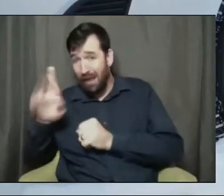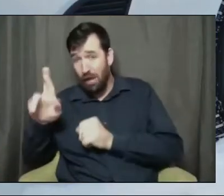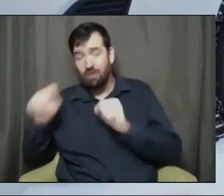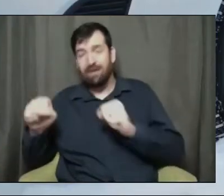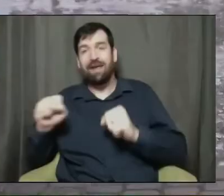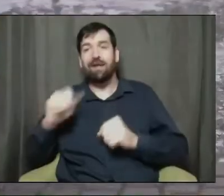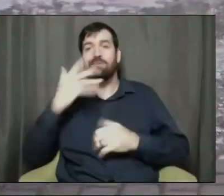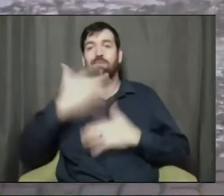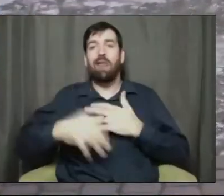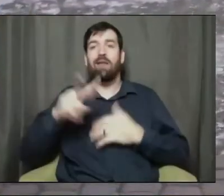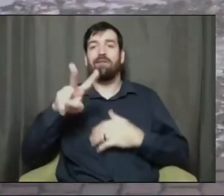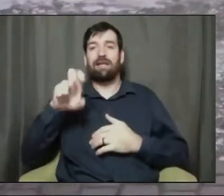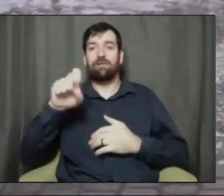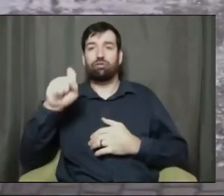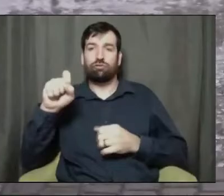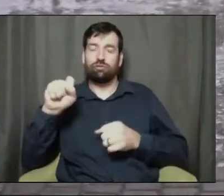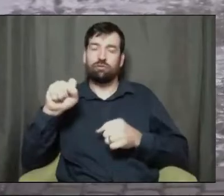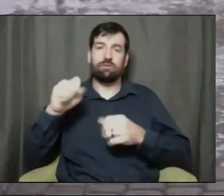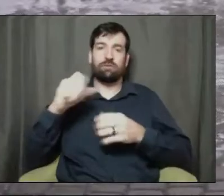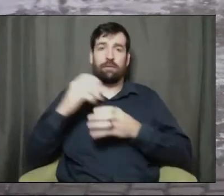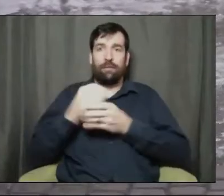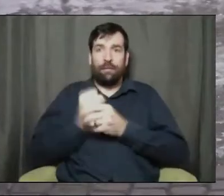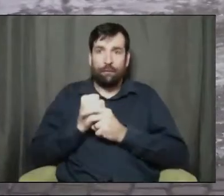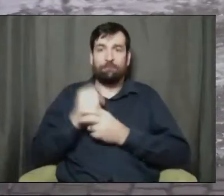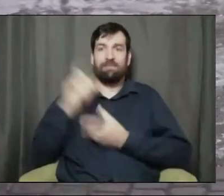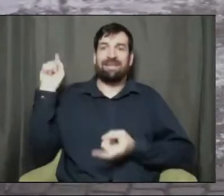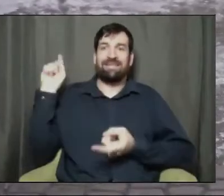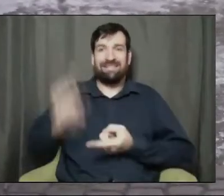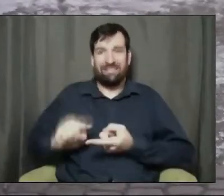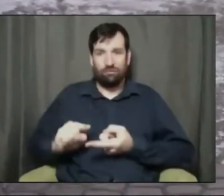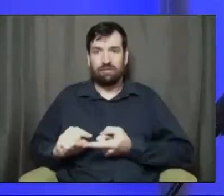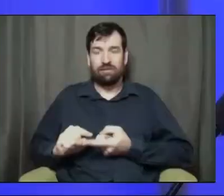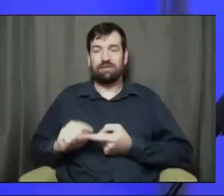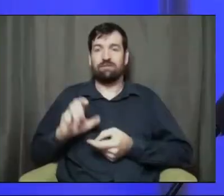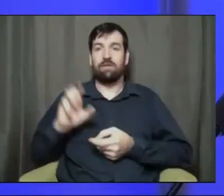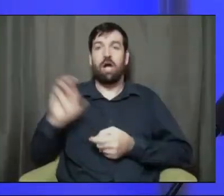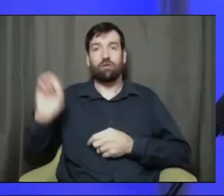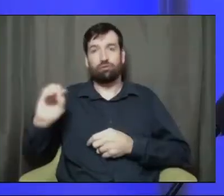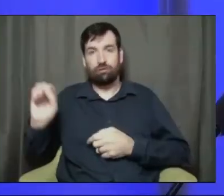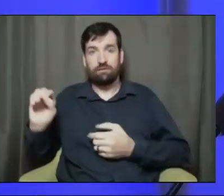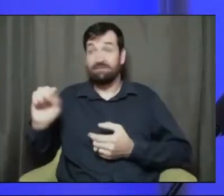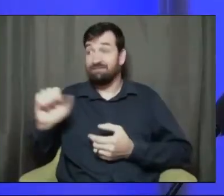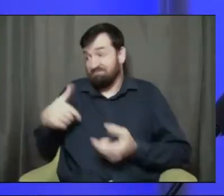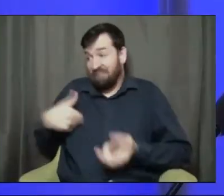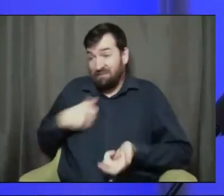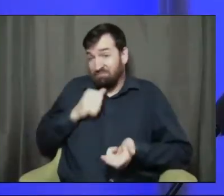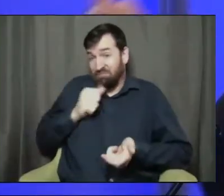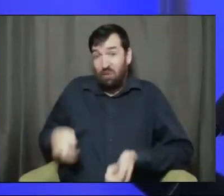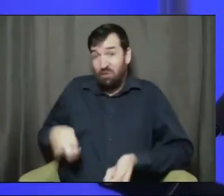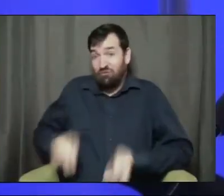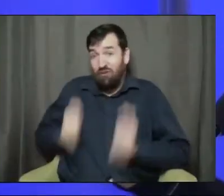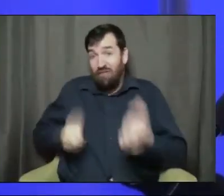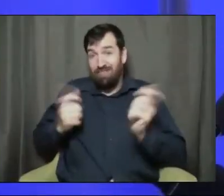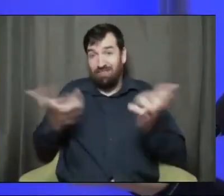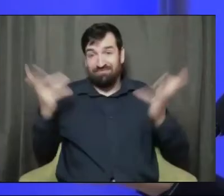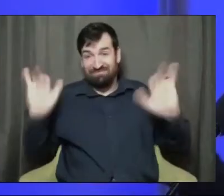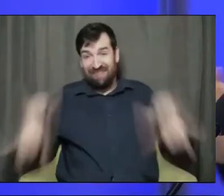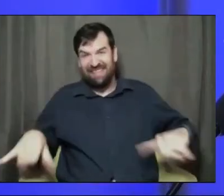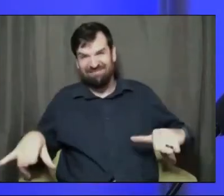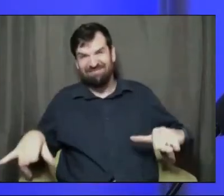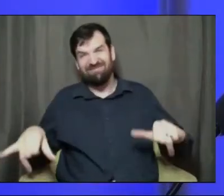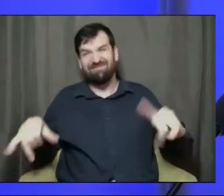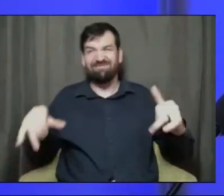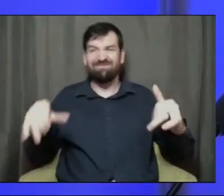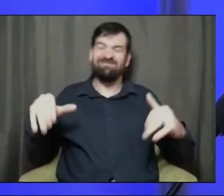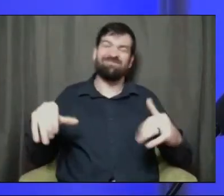and decrease oxygen to the heart. That is why I never shovel. Never do it. Don't do it. Okay. Our newest. See, these are all lessons I learned when I